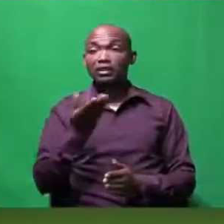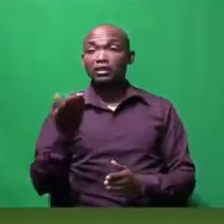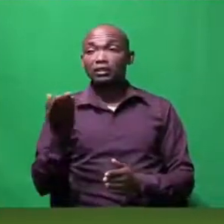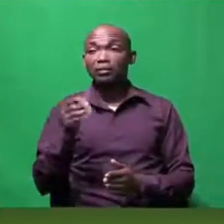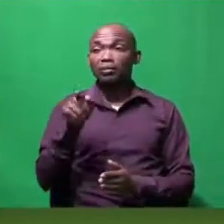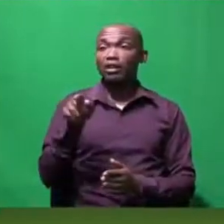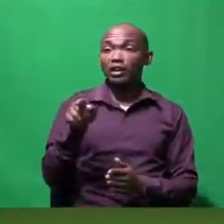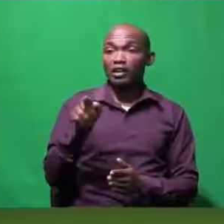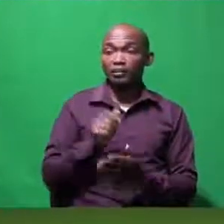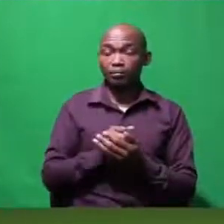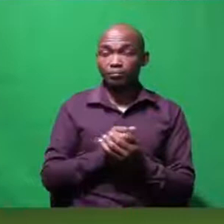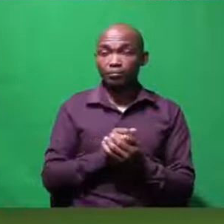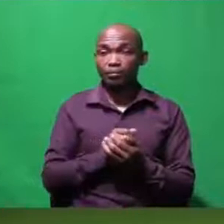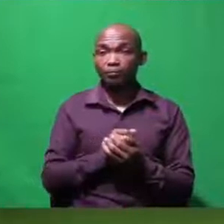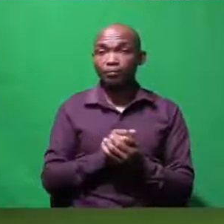is